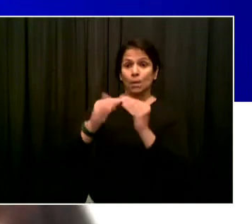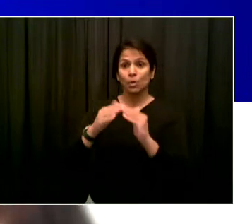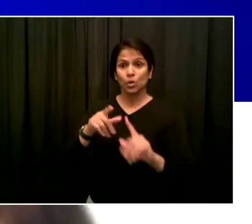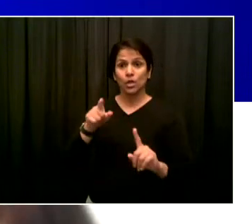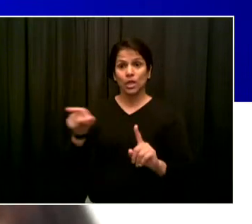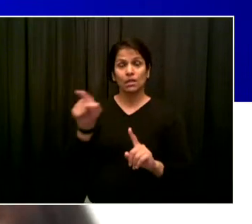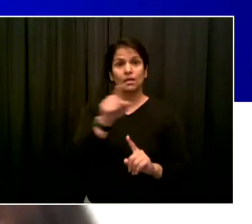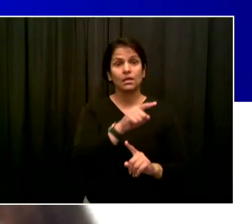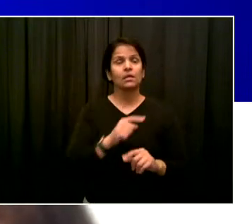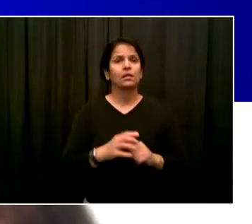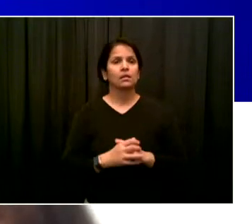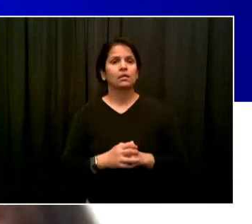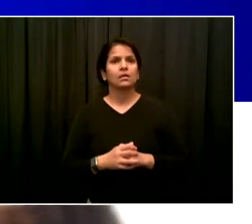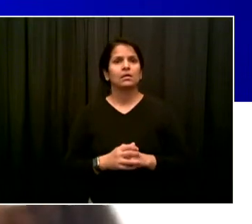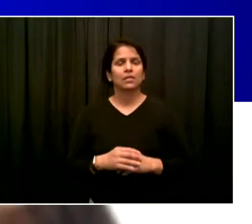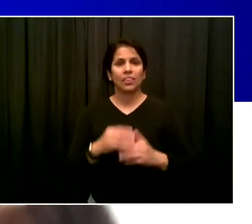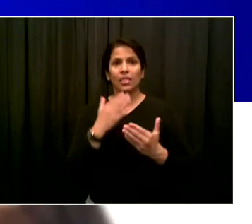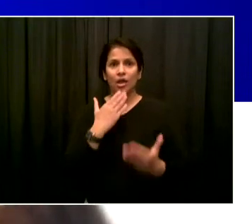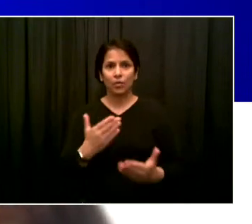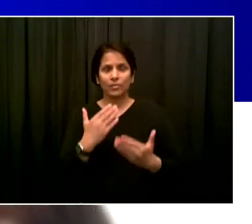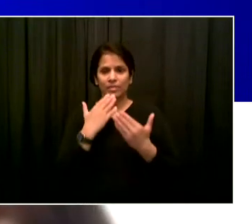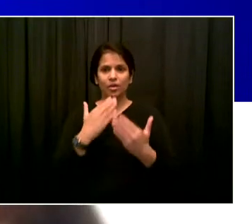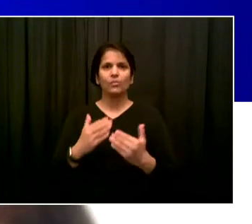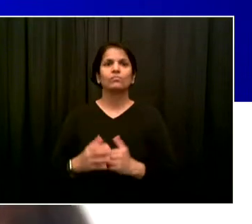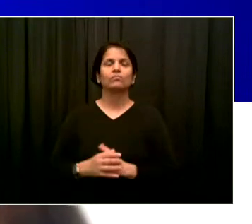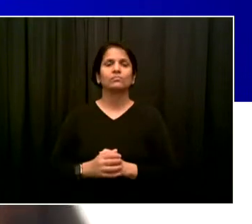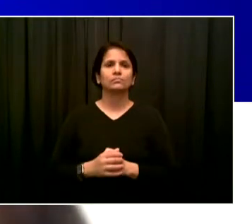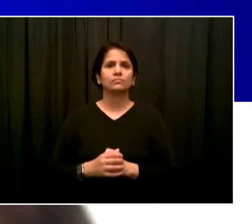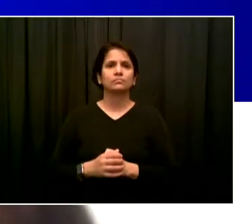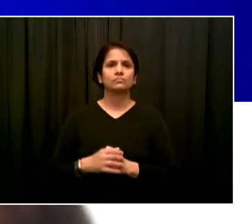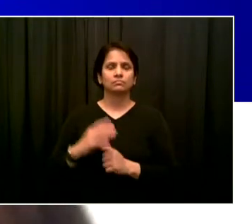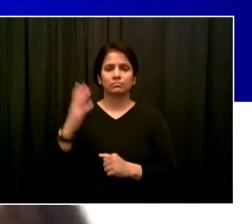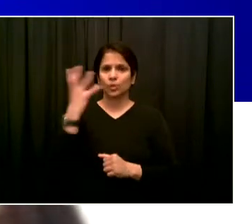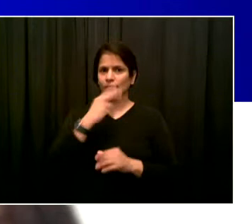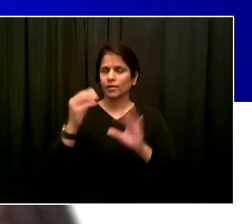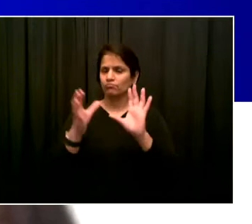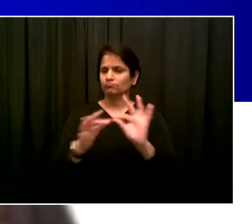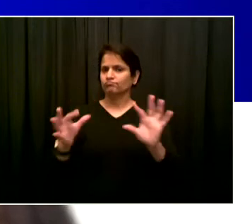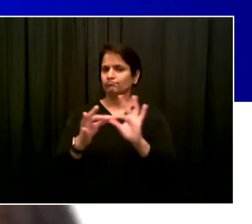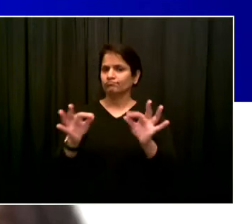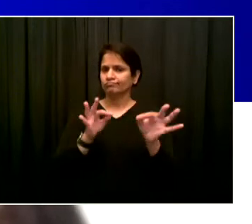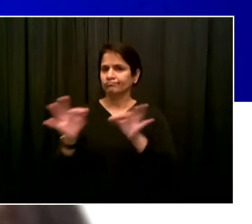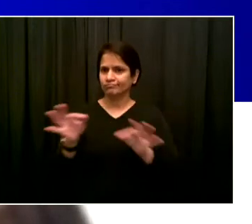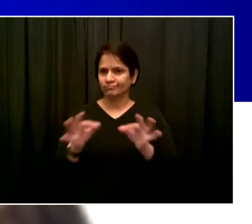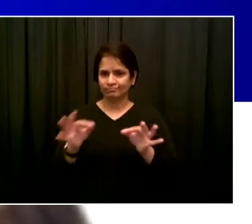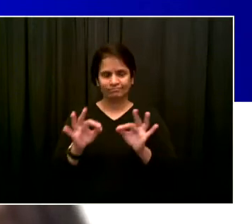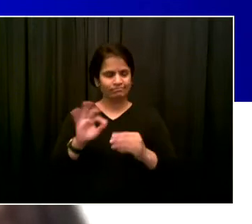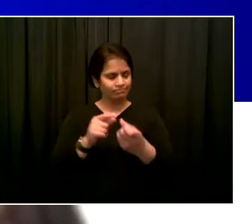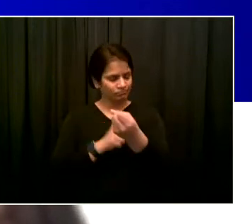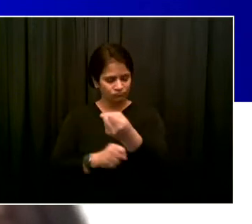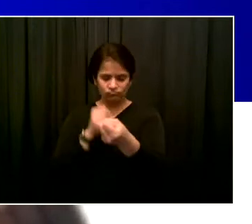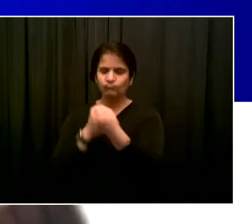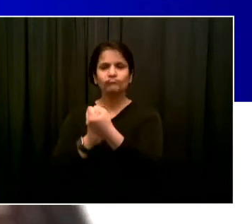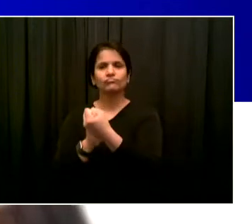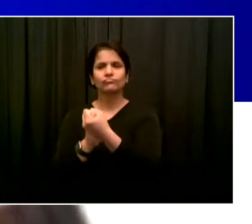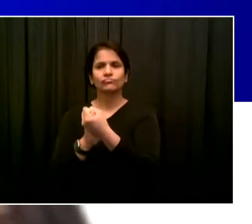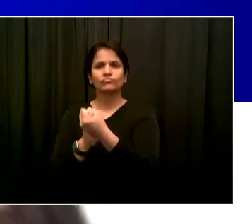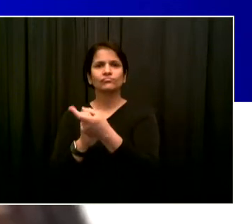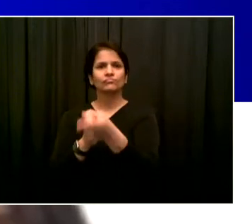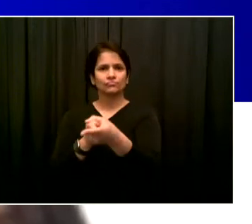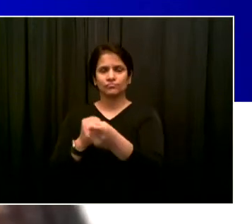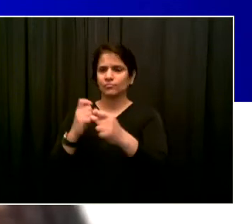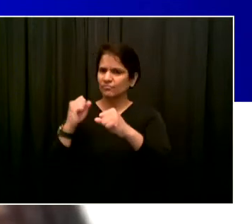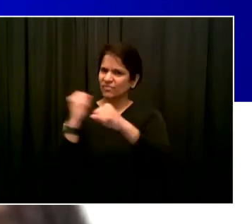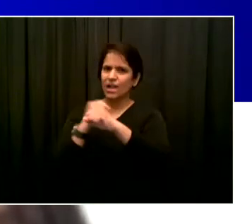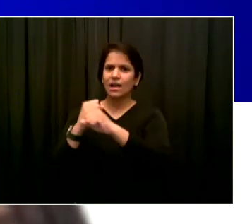much, Council Member, and you really have been such a strong advocate for getting mental health services to people who need them where